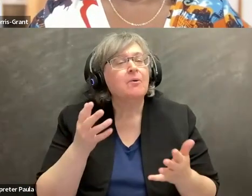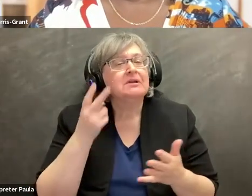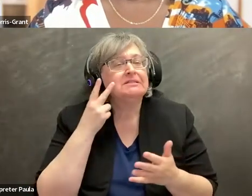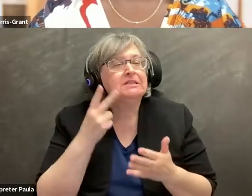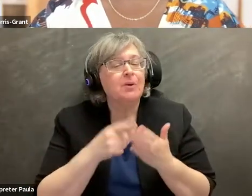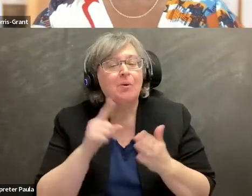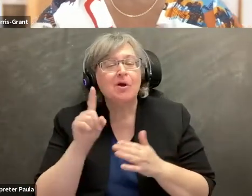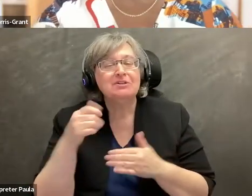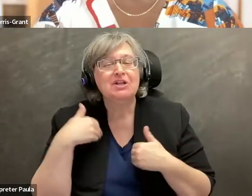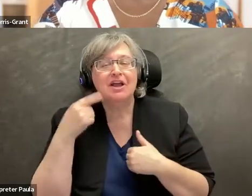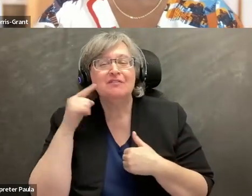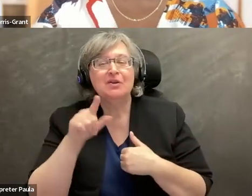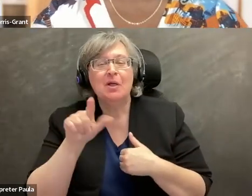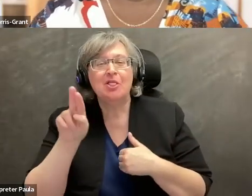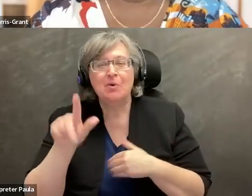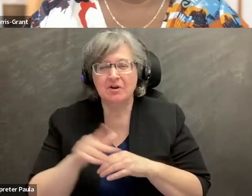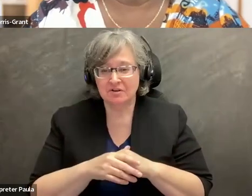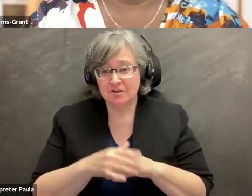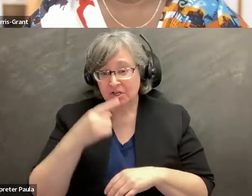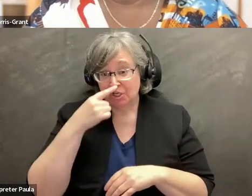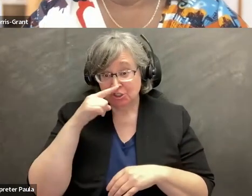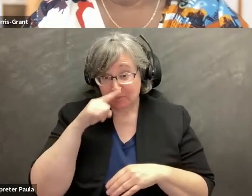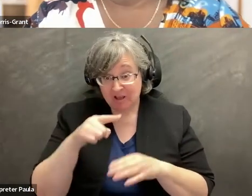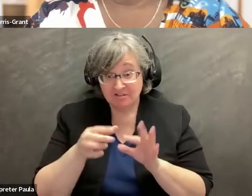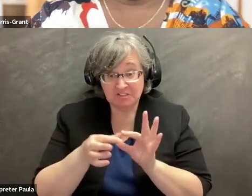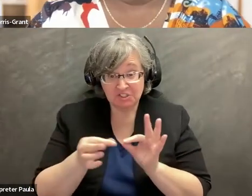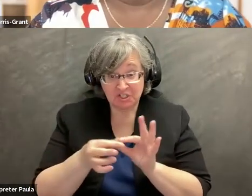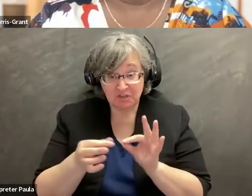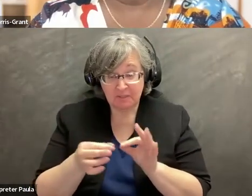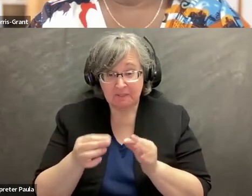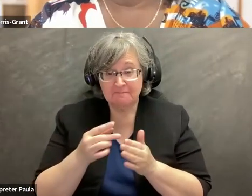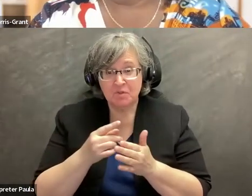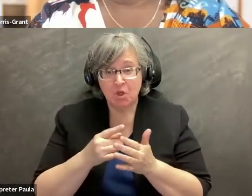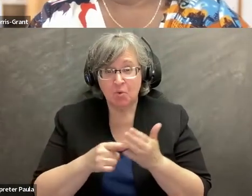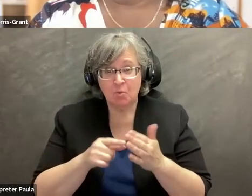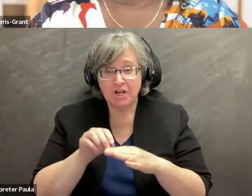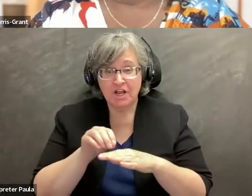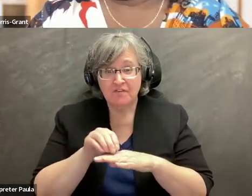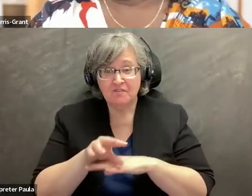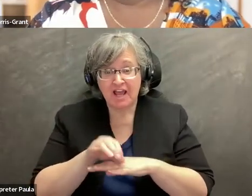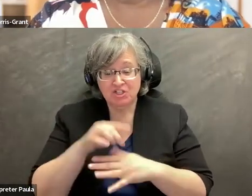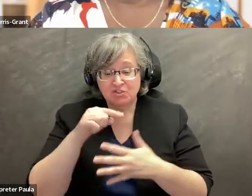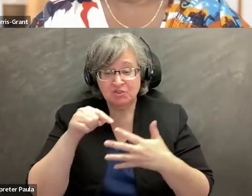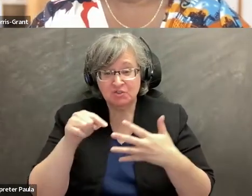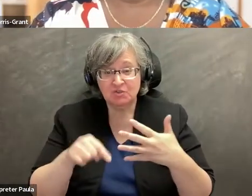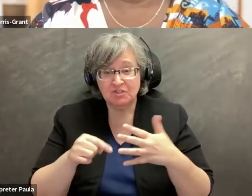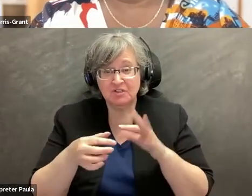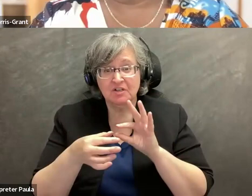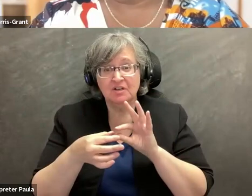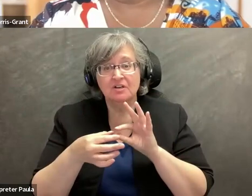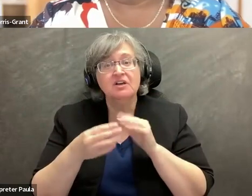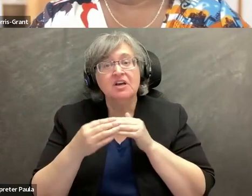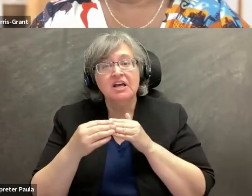Lil. Can you share with us what factors lead to persistent